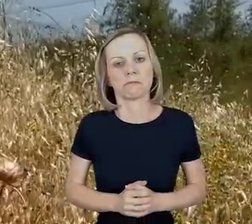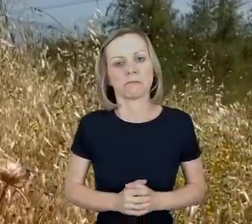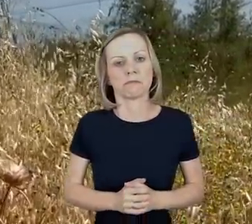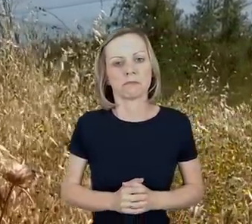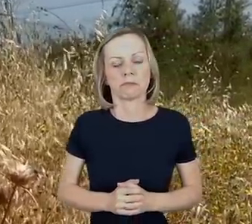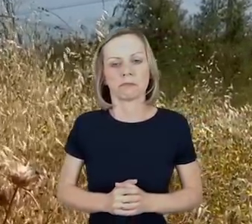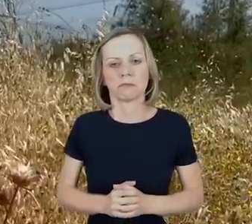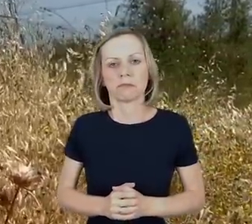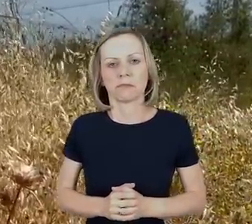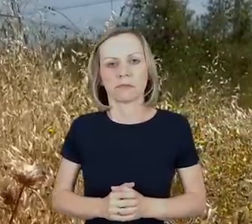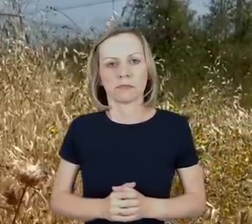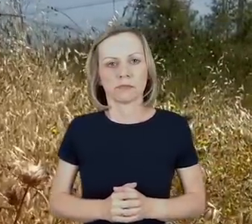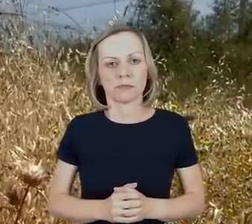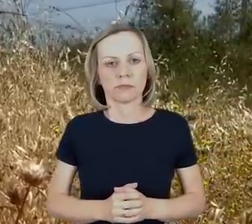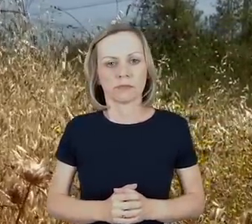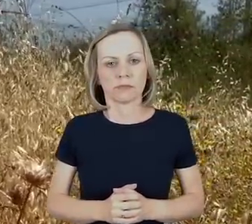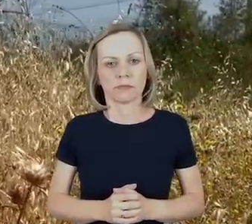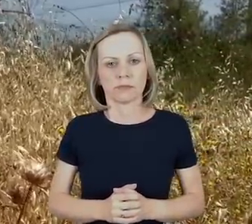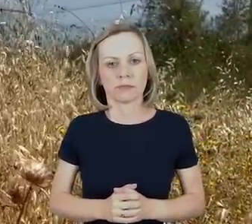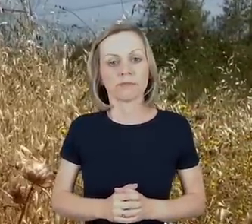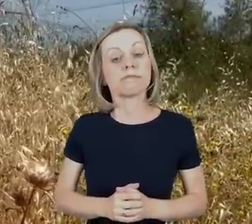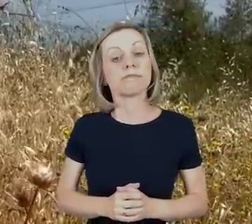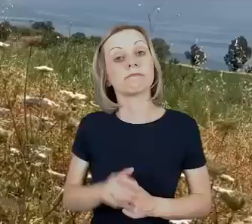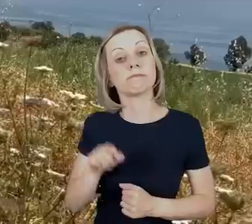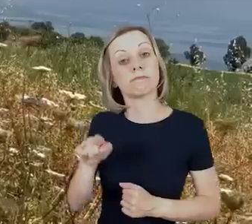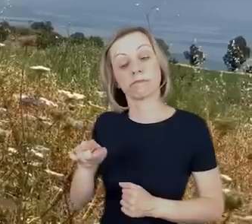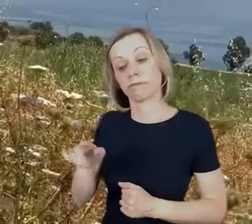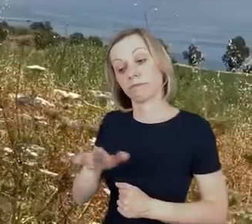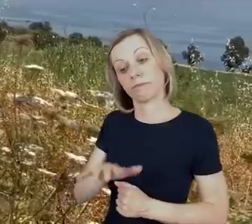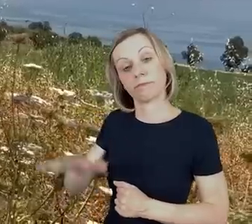This is the word of the Lord.